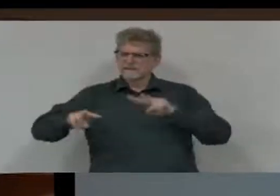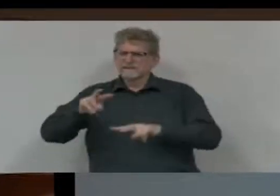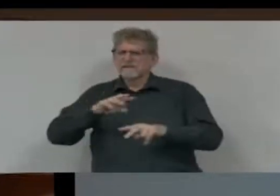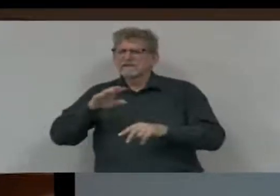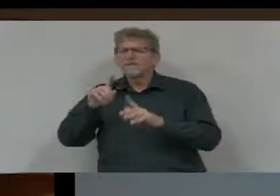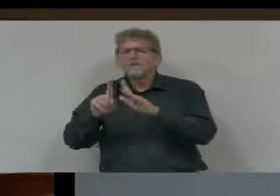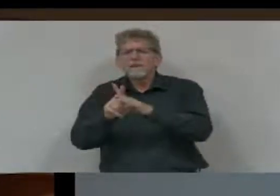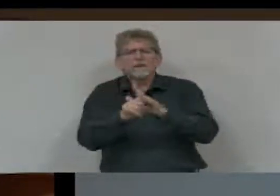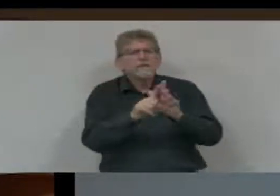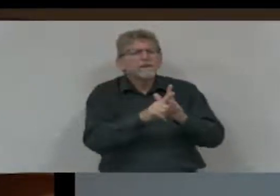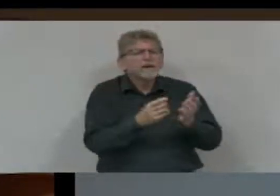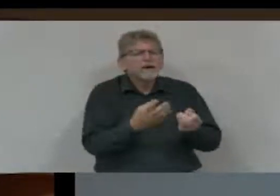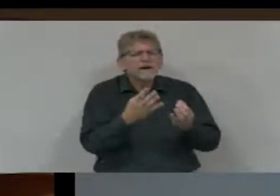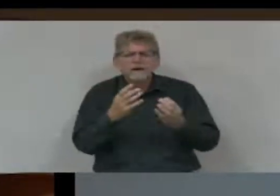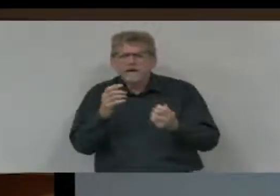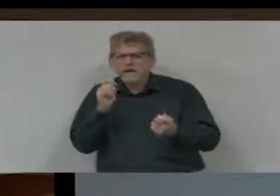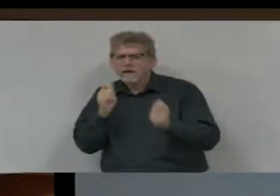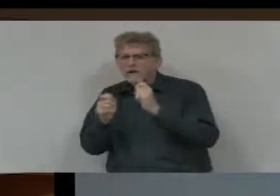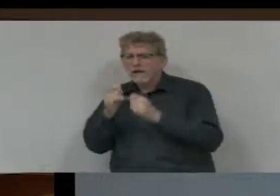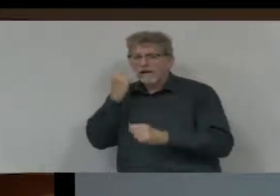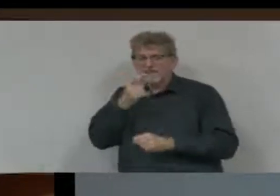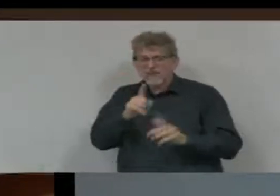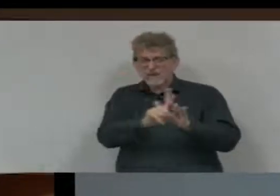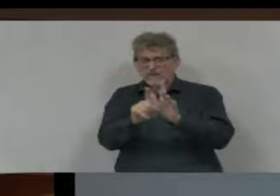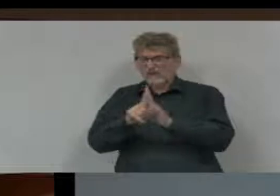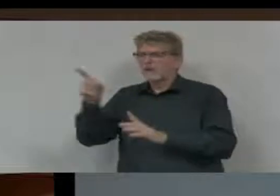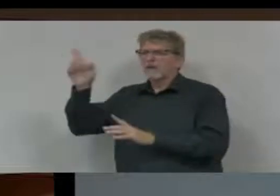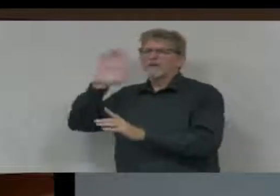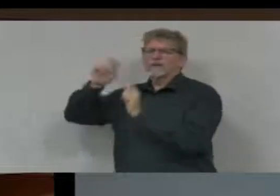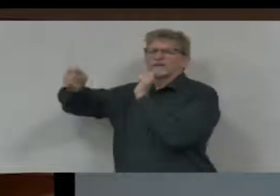orders and recommendations as needed.